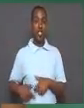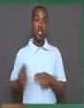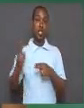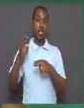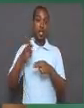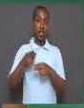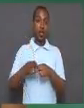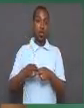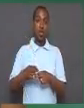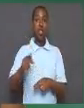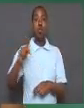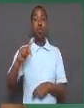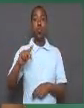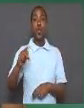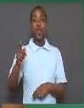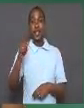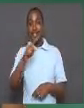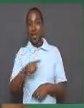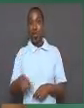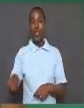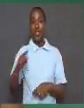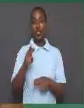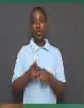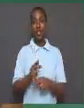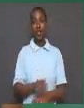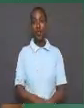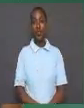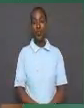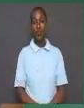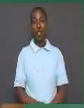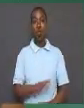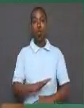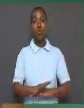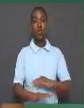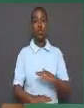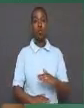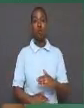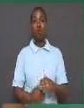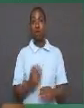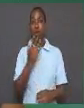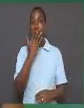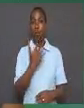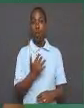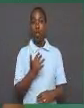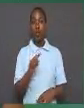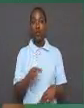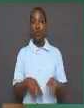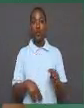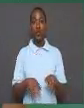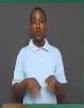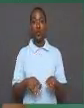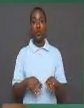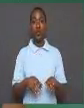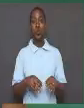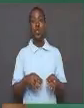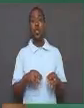called pulmonary circulation. The process by which blood moves around